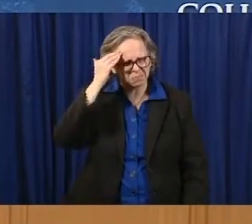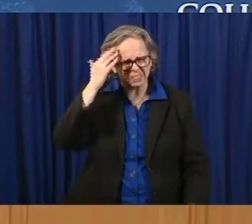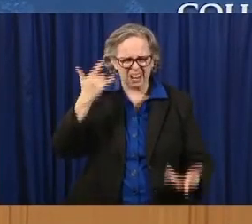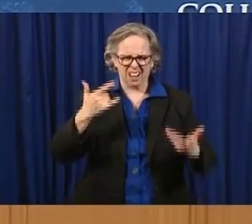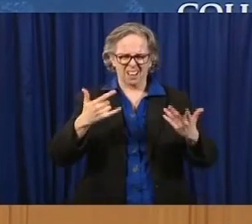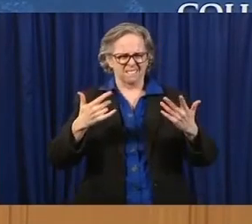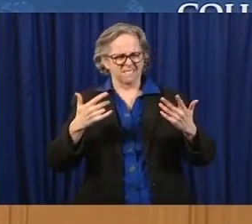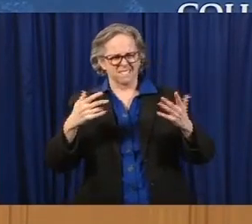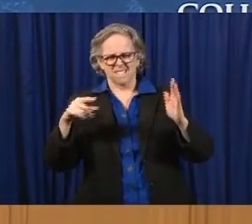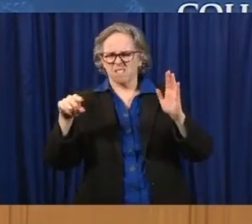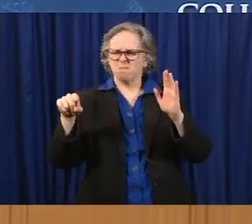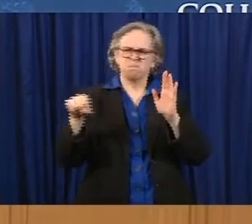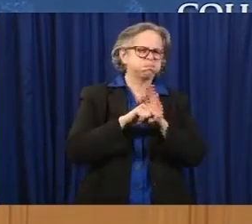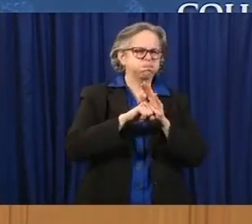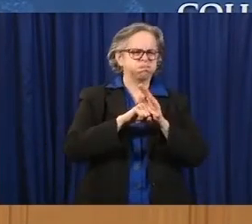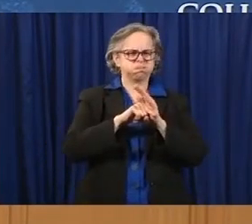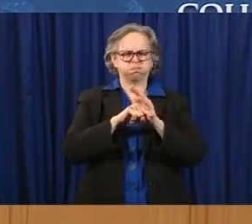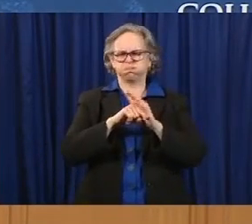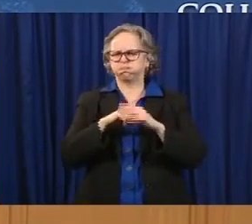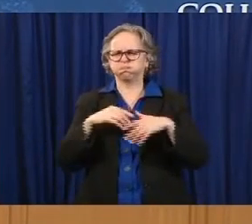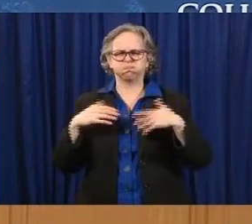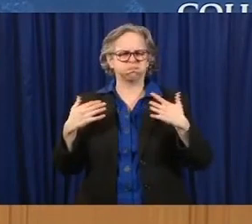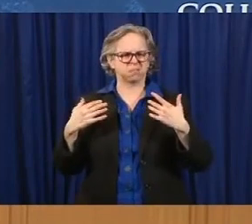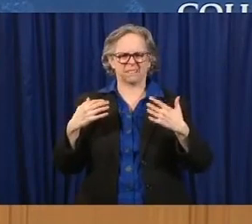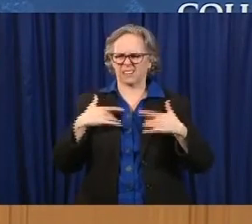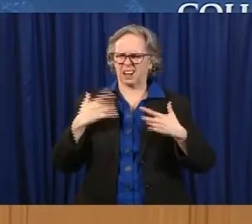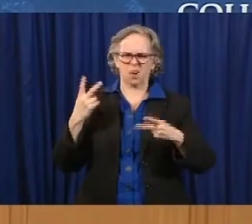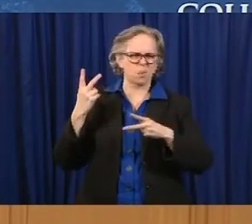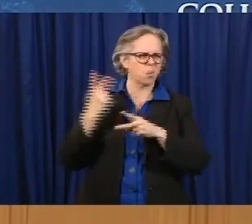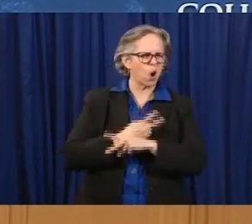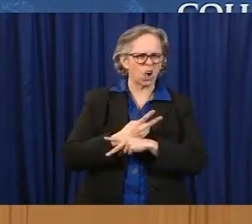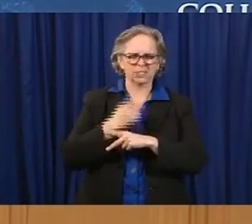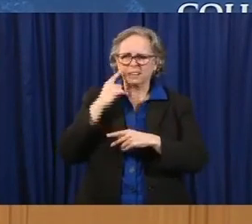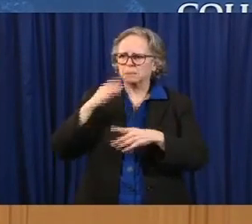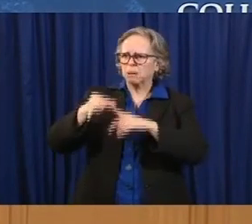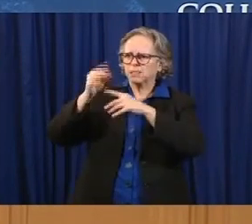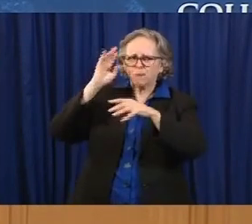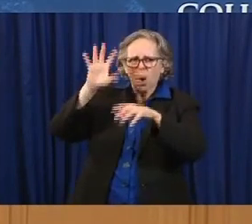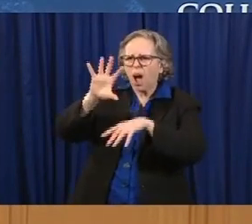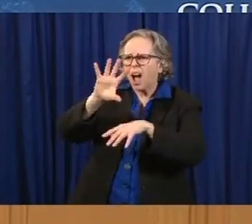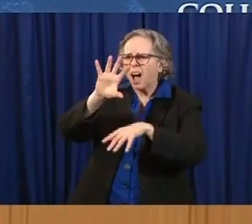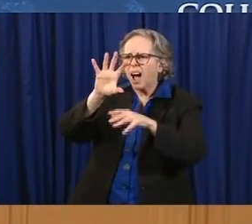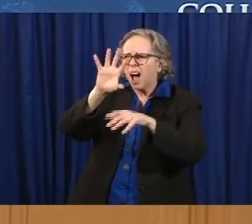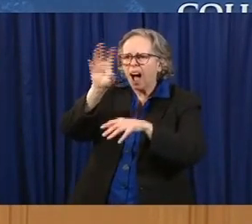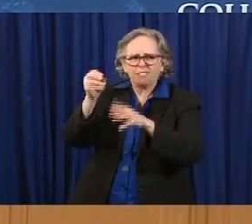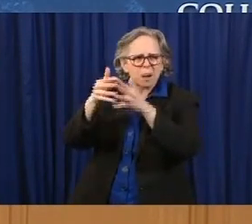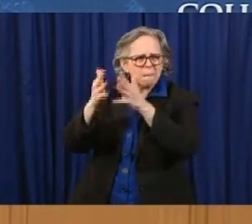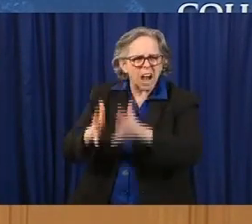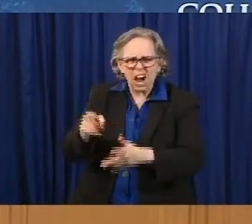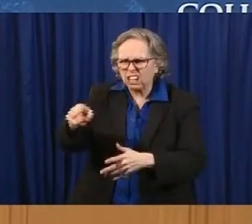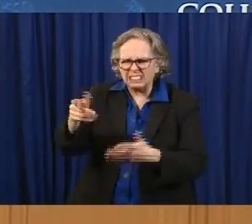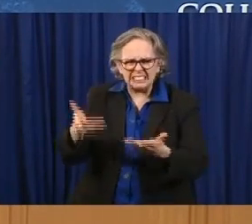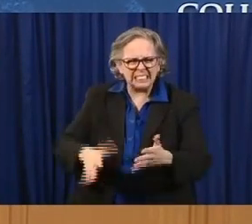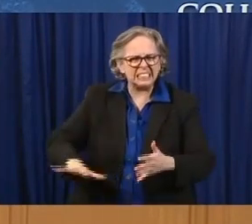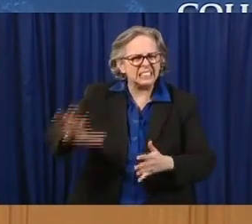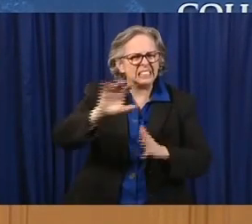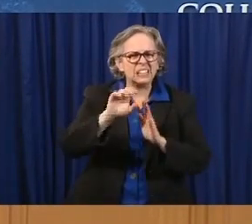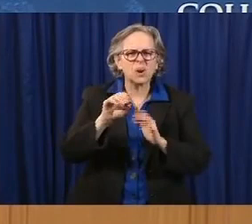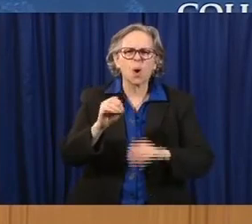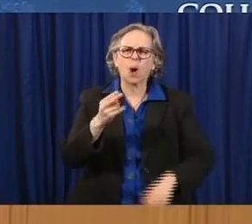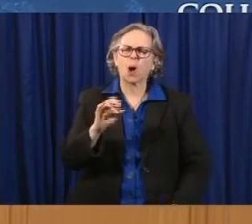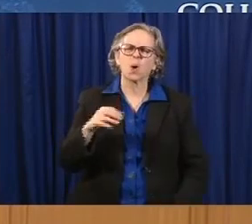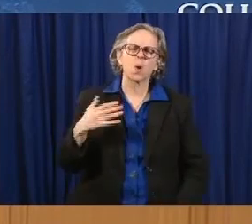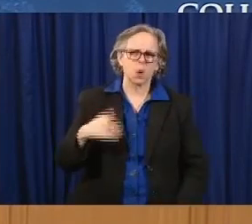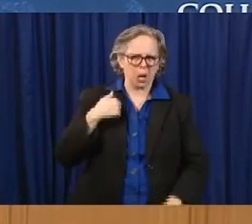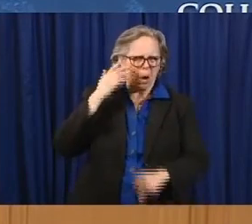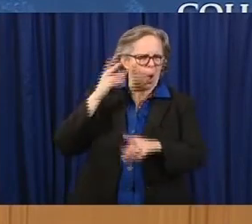Americans here in Columbus and across the state. You know, these health disparities during a health crisis like